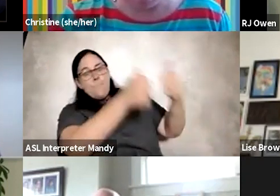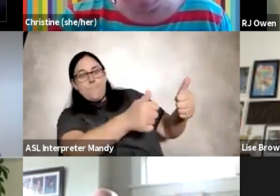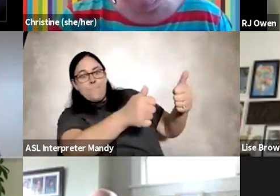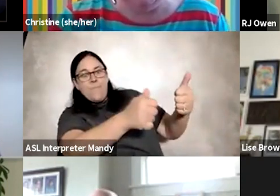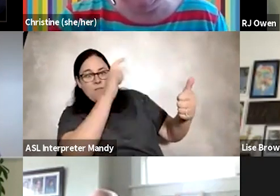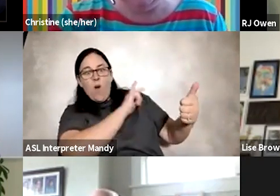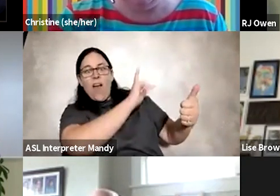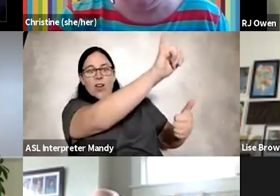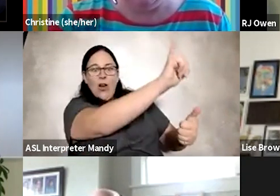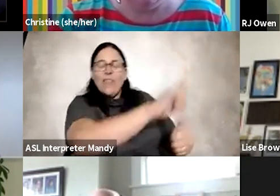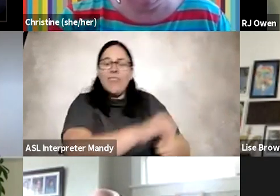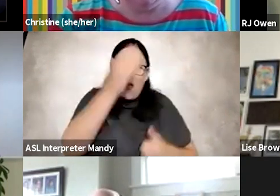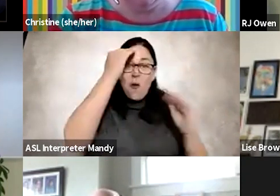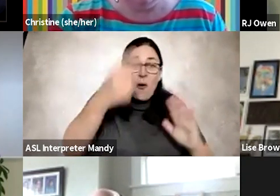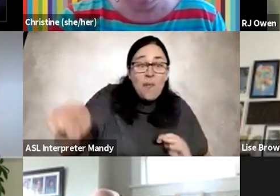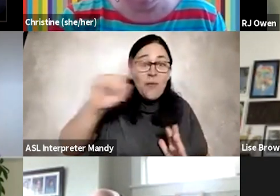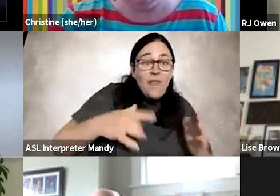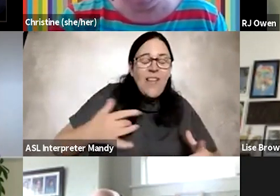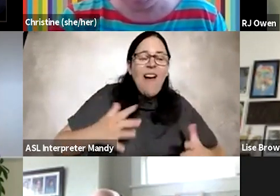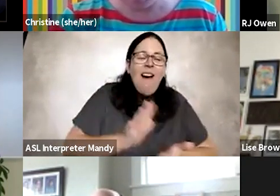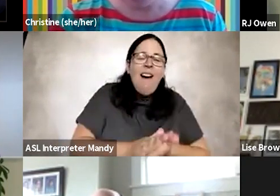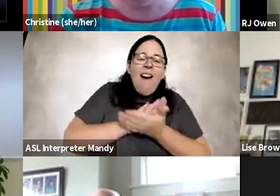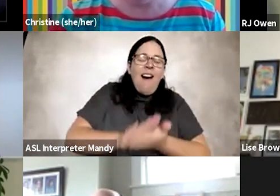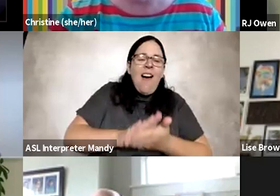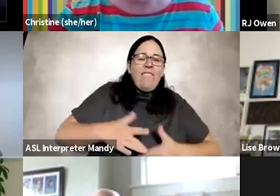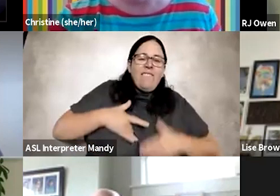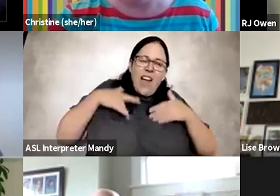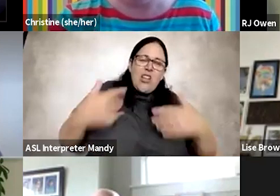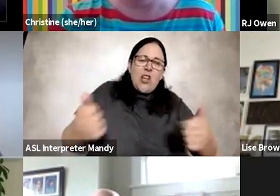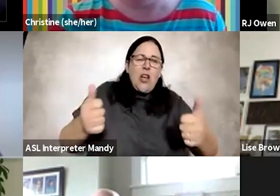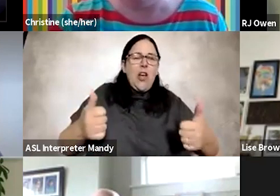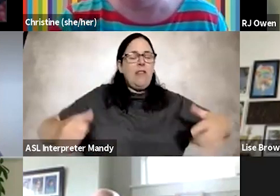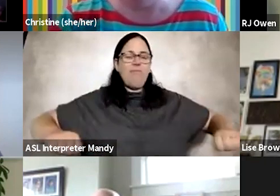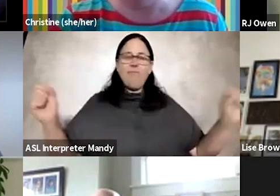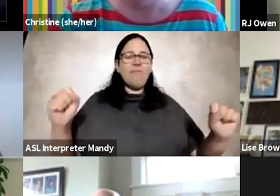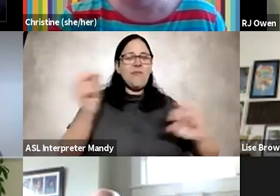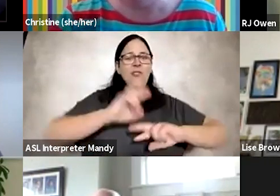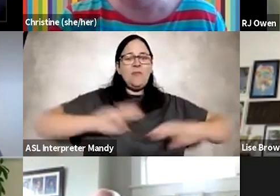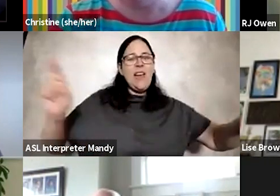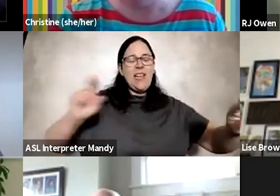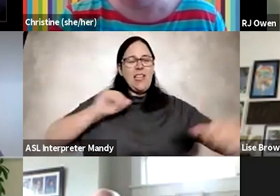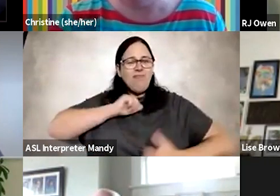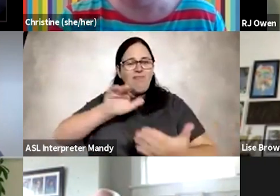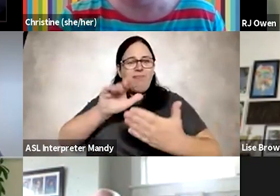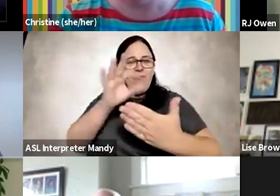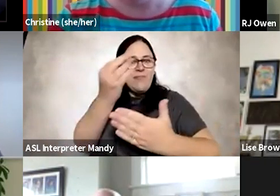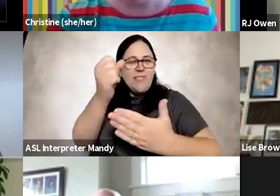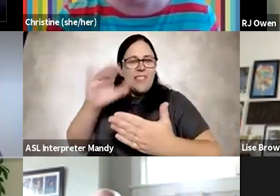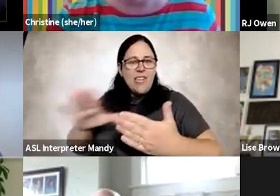I hope you feel some catharsis and are ready to attack the weekend with more